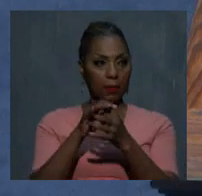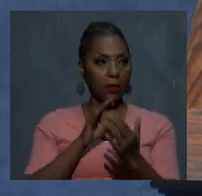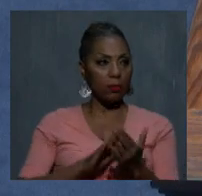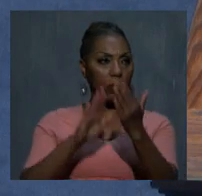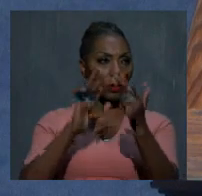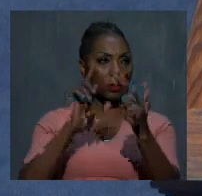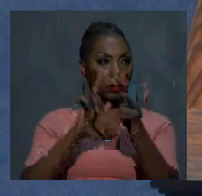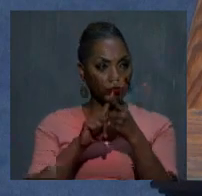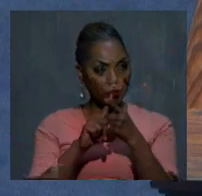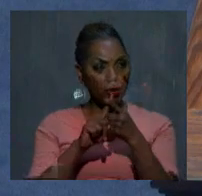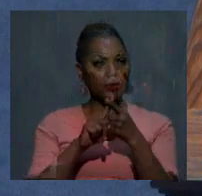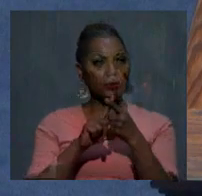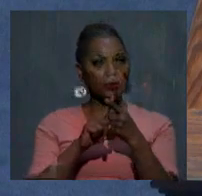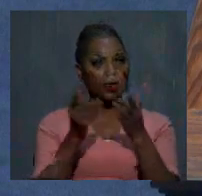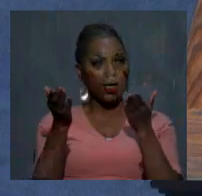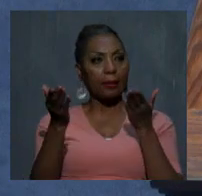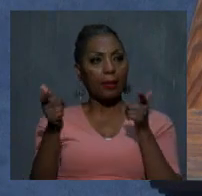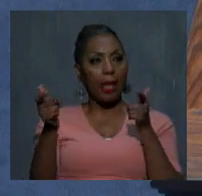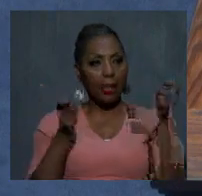addressing.